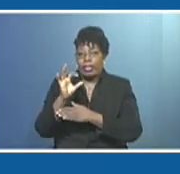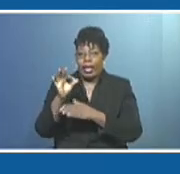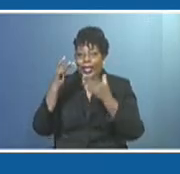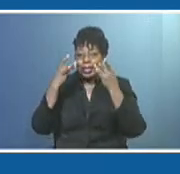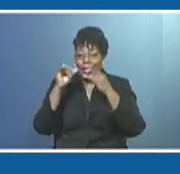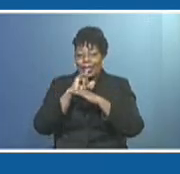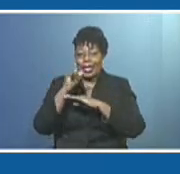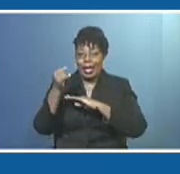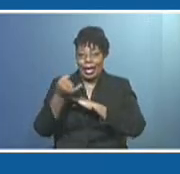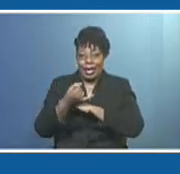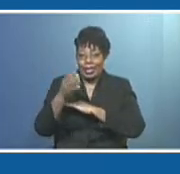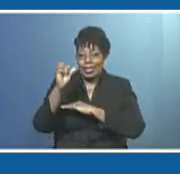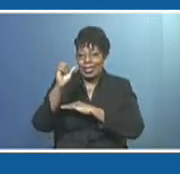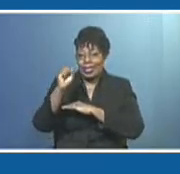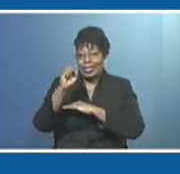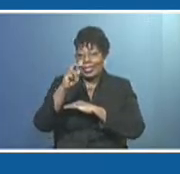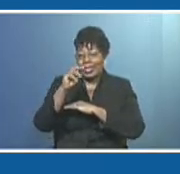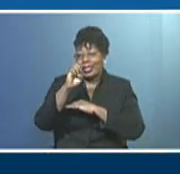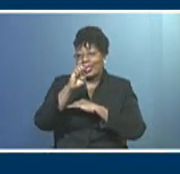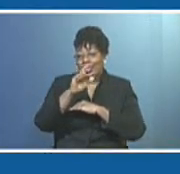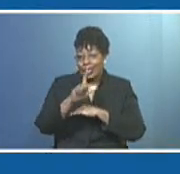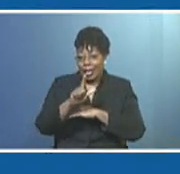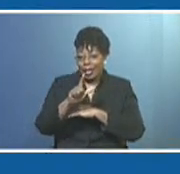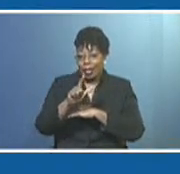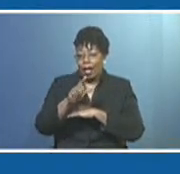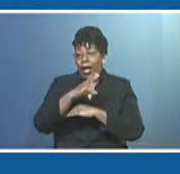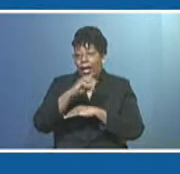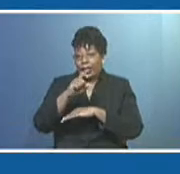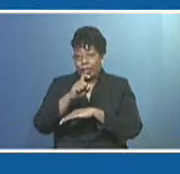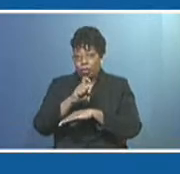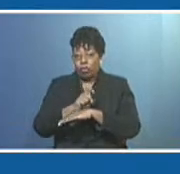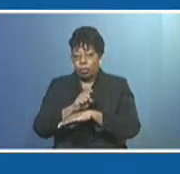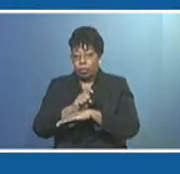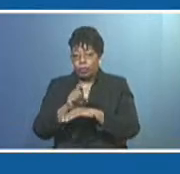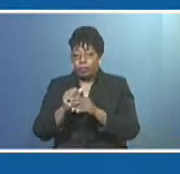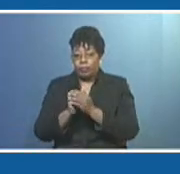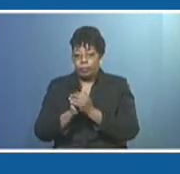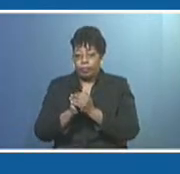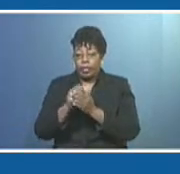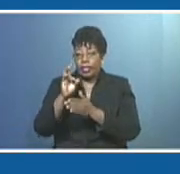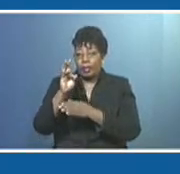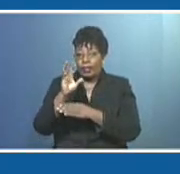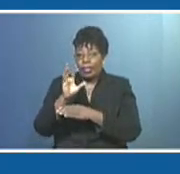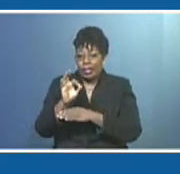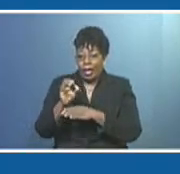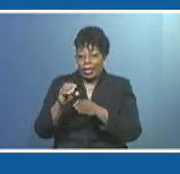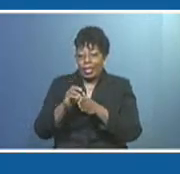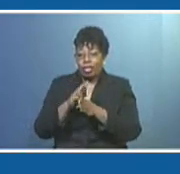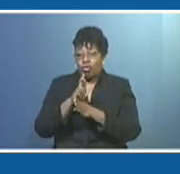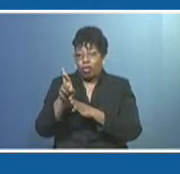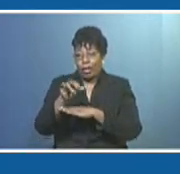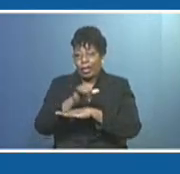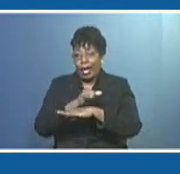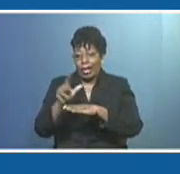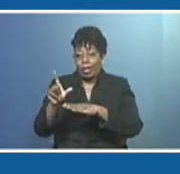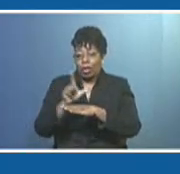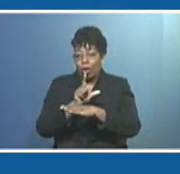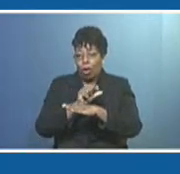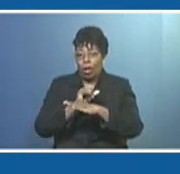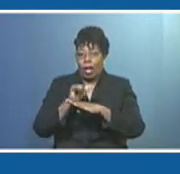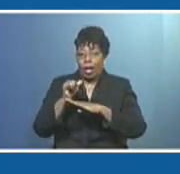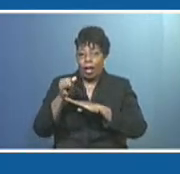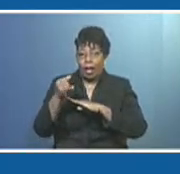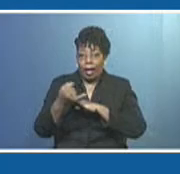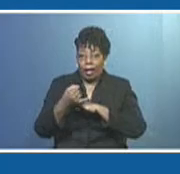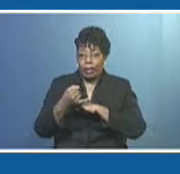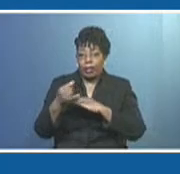Island, San Salvador, Rum Key, and Georgetown, Exuma. More 79 showing up in Grand Racket Island, Clarencetown, Long Island, Crooked Island,